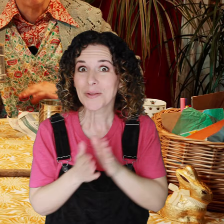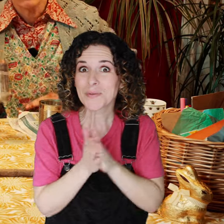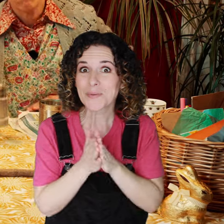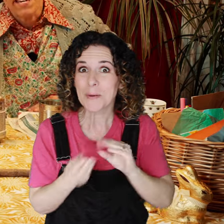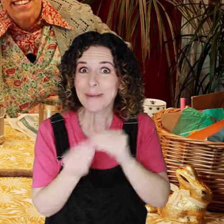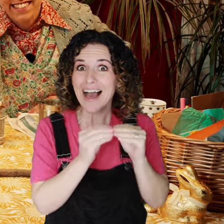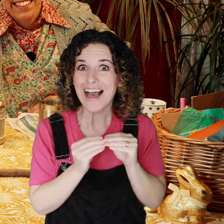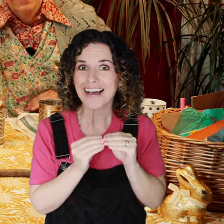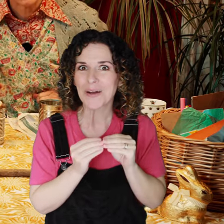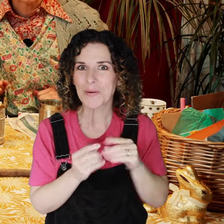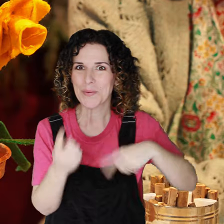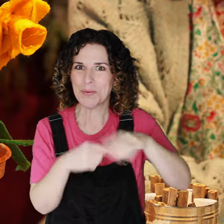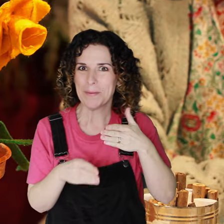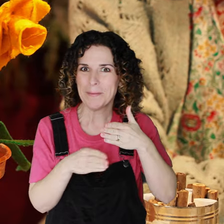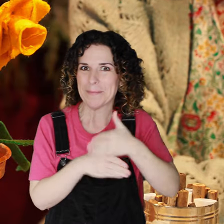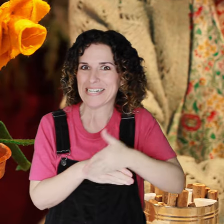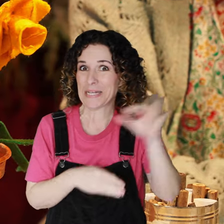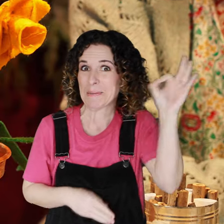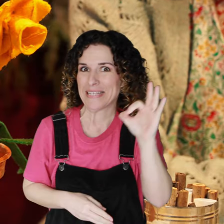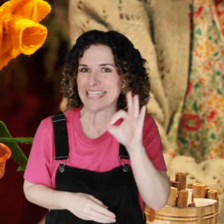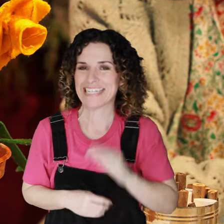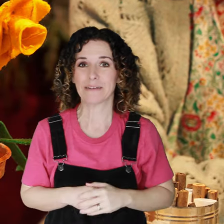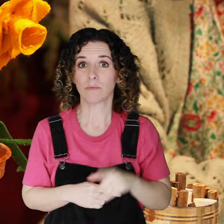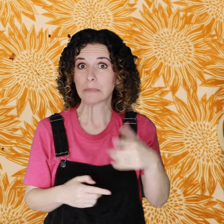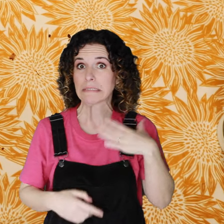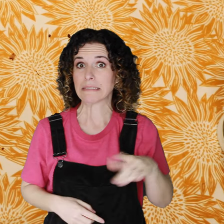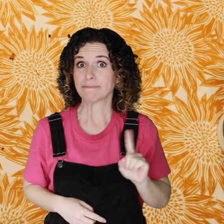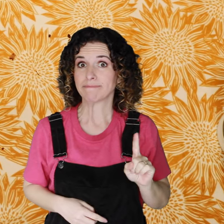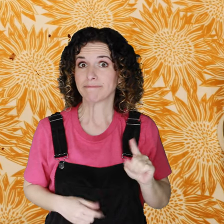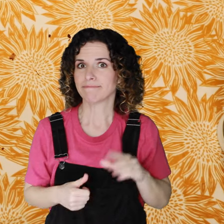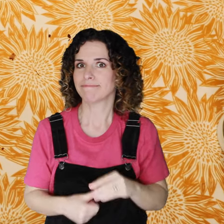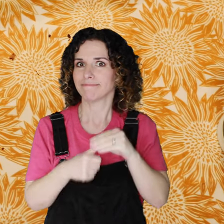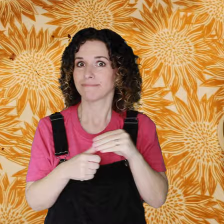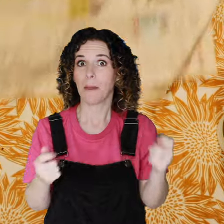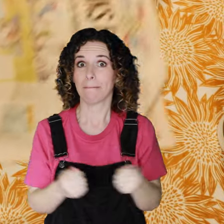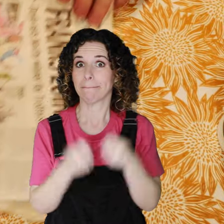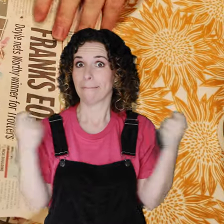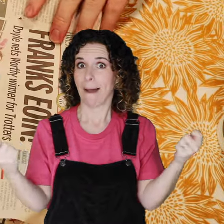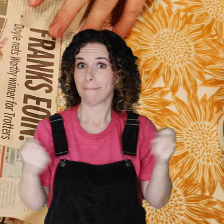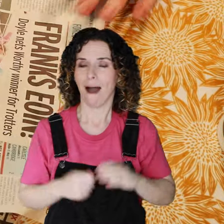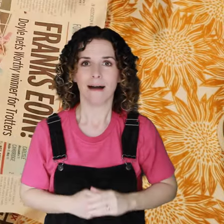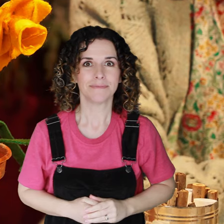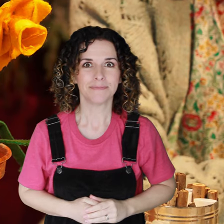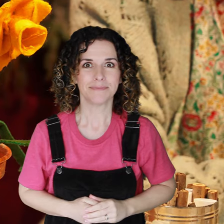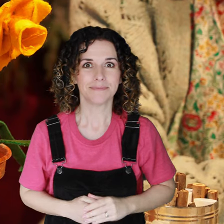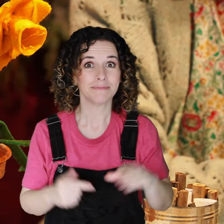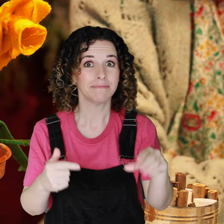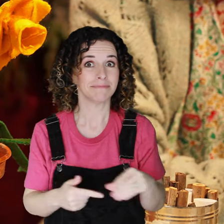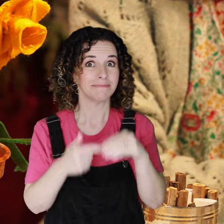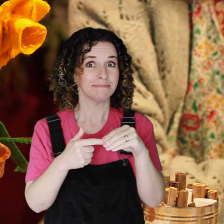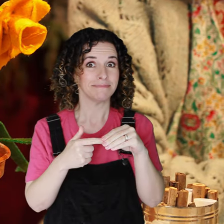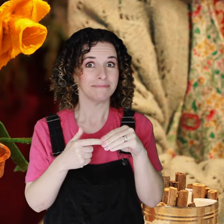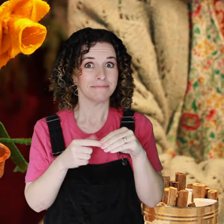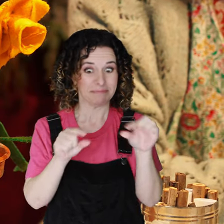Time to be busy bees. You will need some newspaper, some